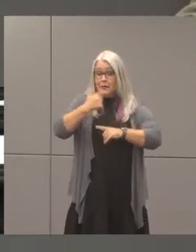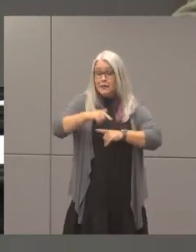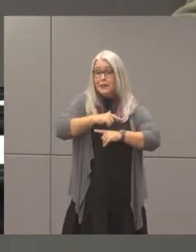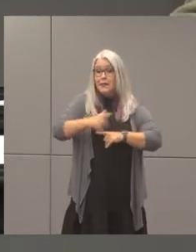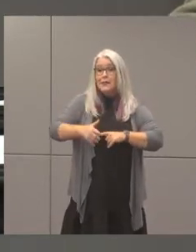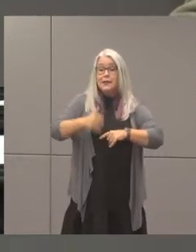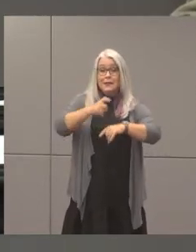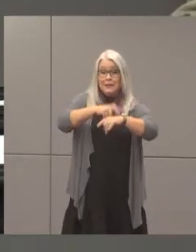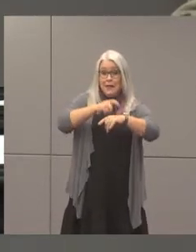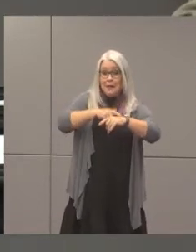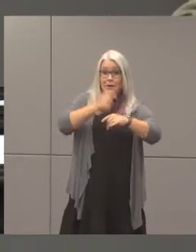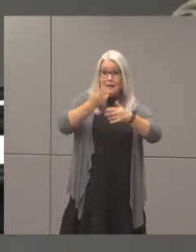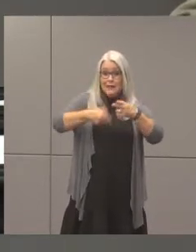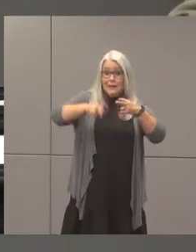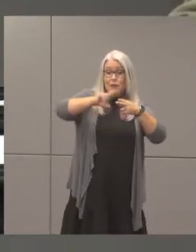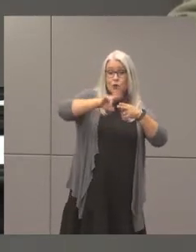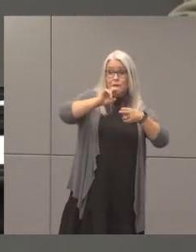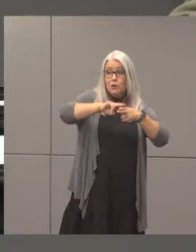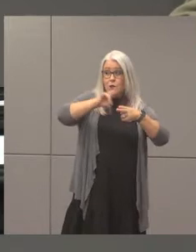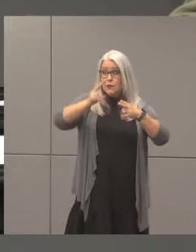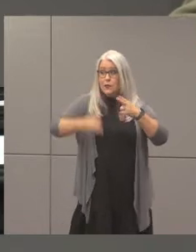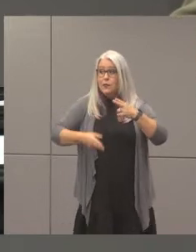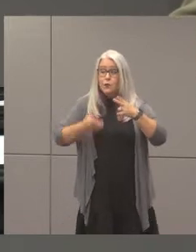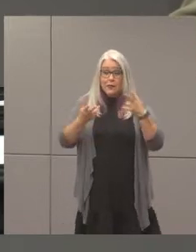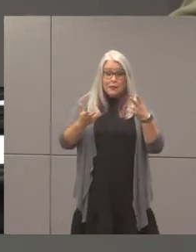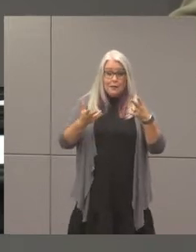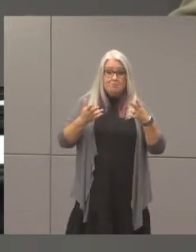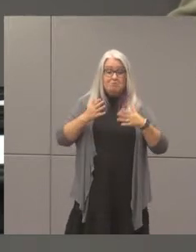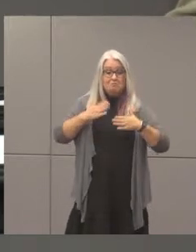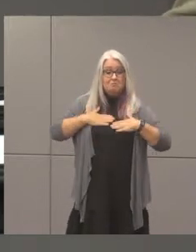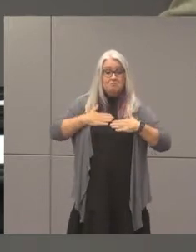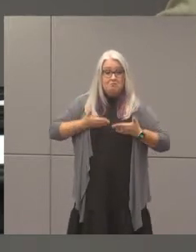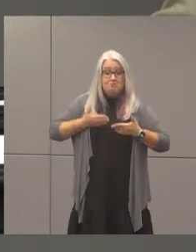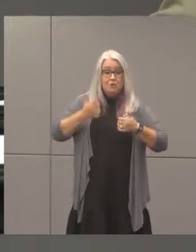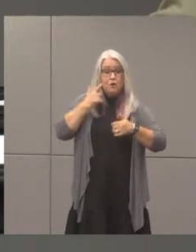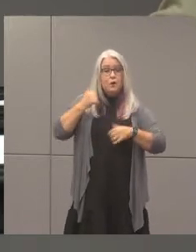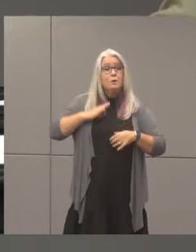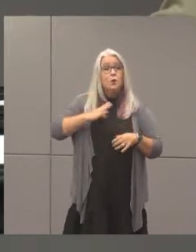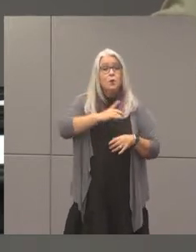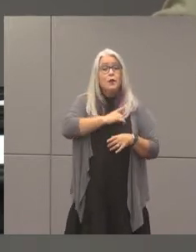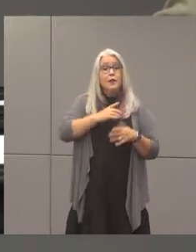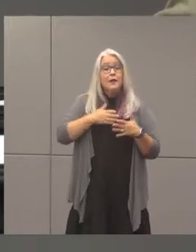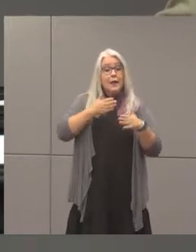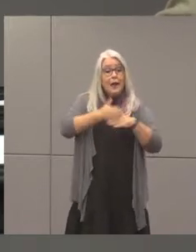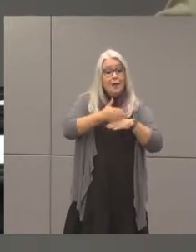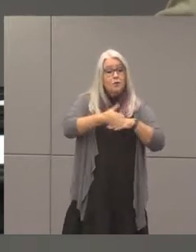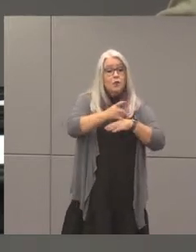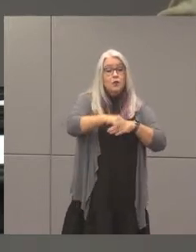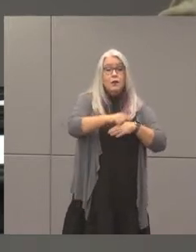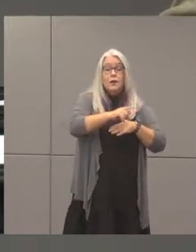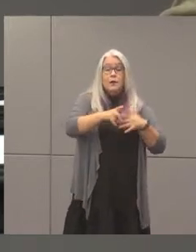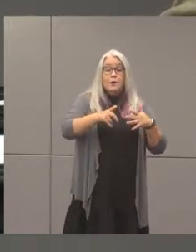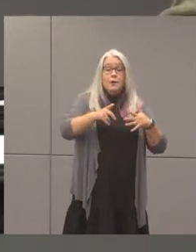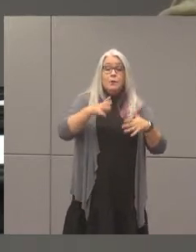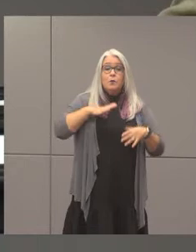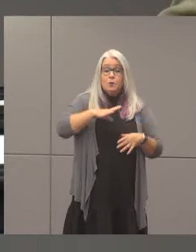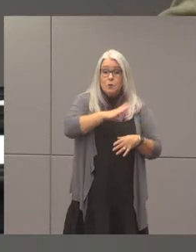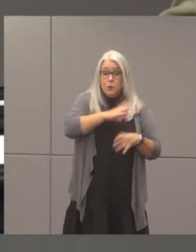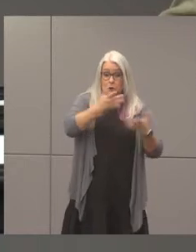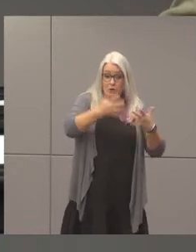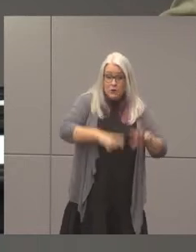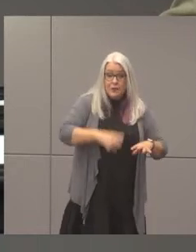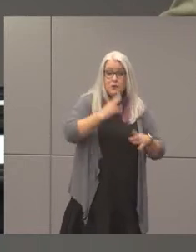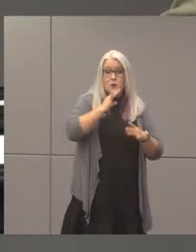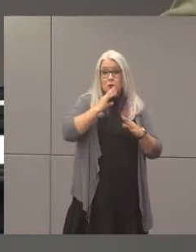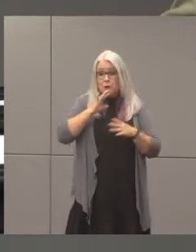the time is increased or decreased by consent of the board. A brief supporting the remarks may be made by citizens and